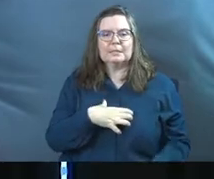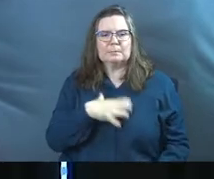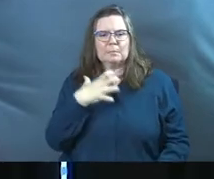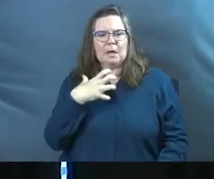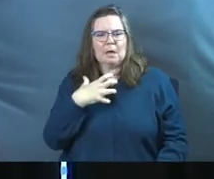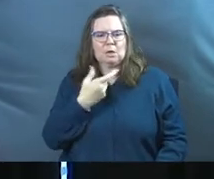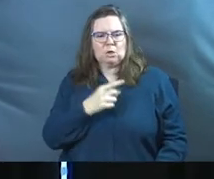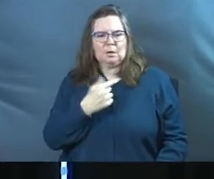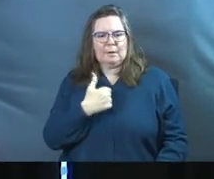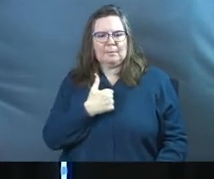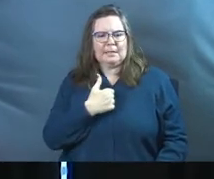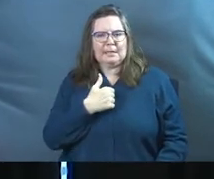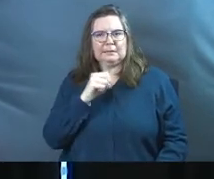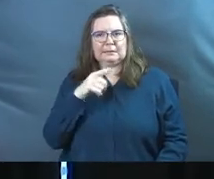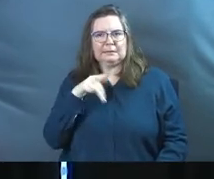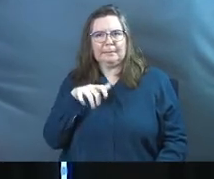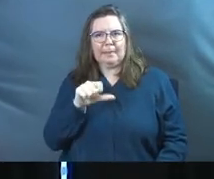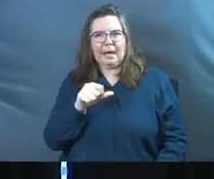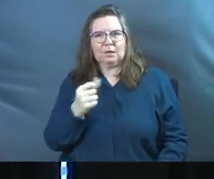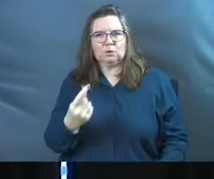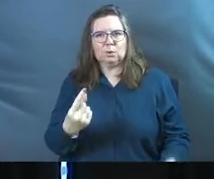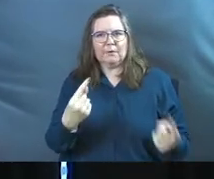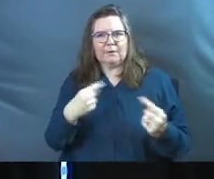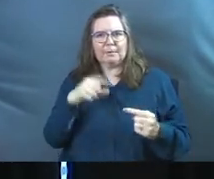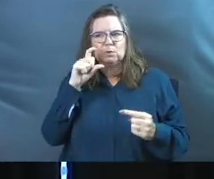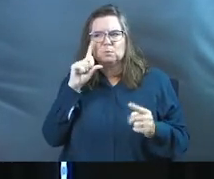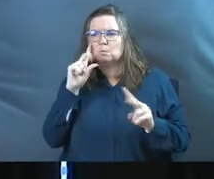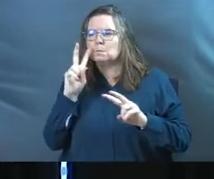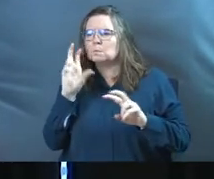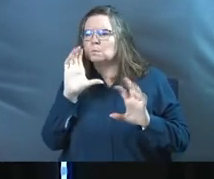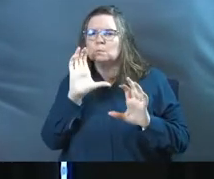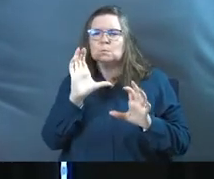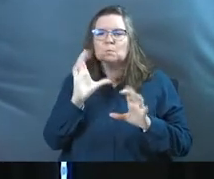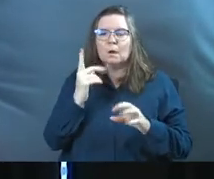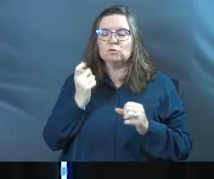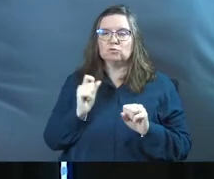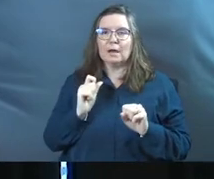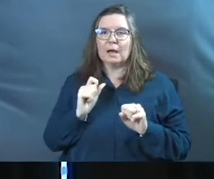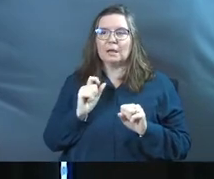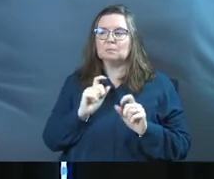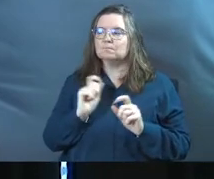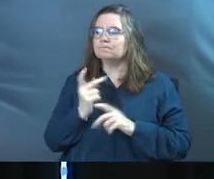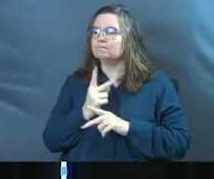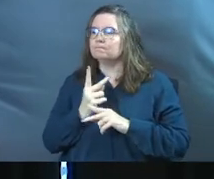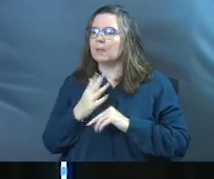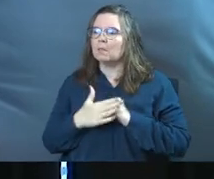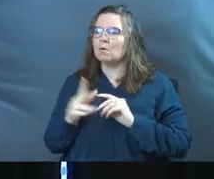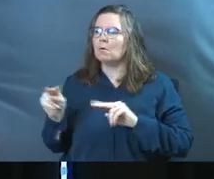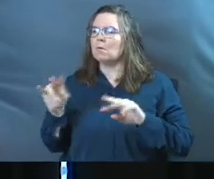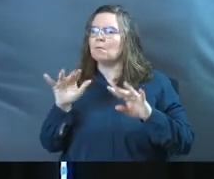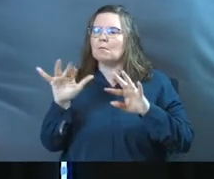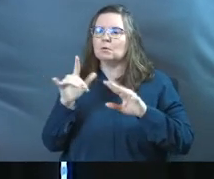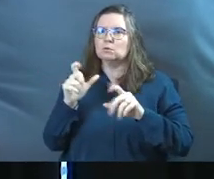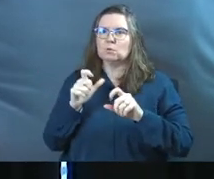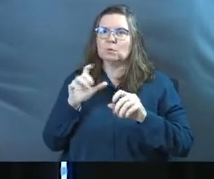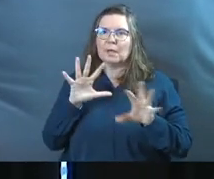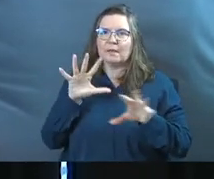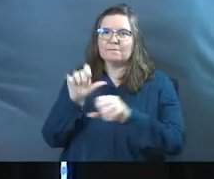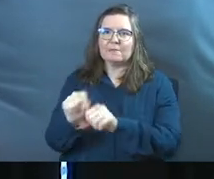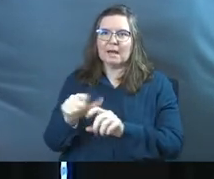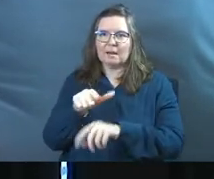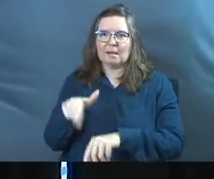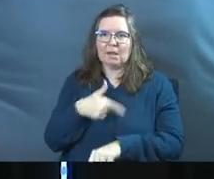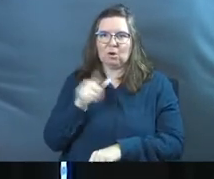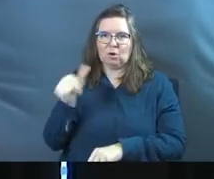he accuses them of being spies who have invaded Egypt. And they're trying to basically case out the country so that they can come and invade